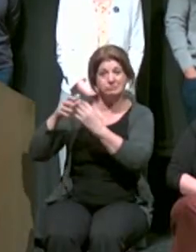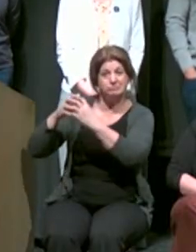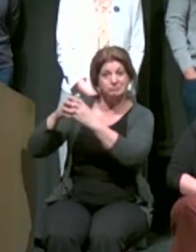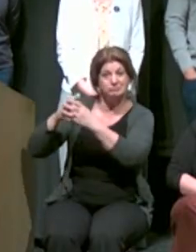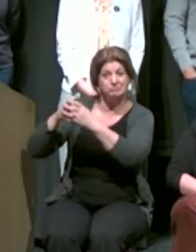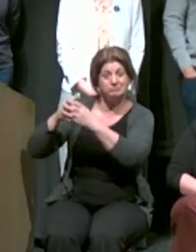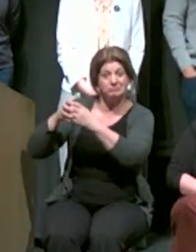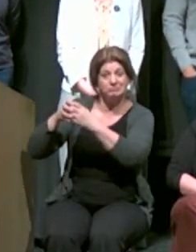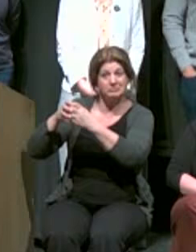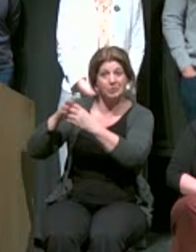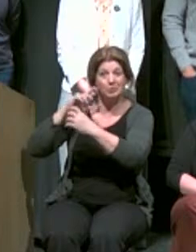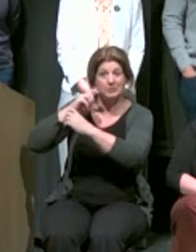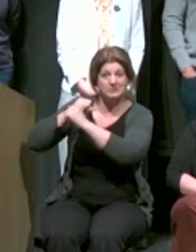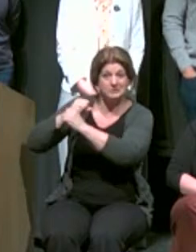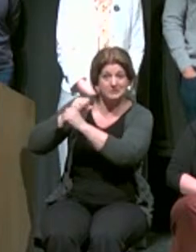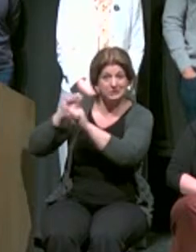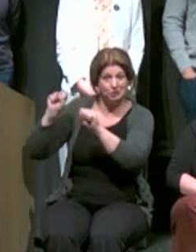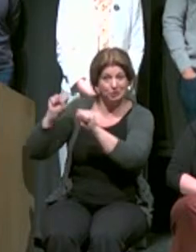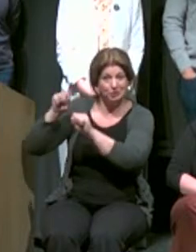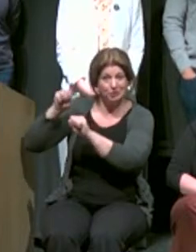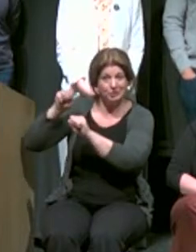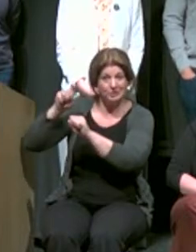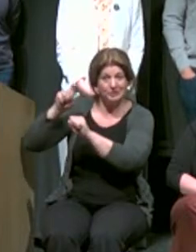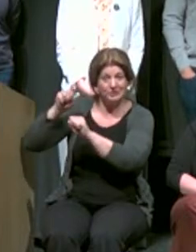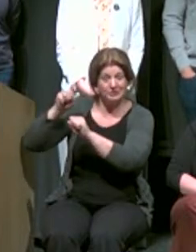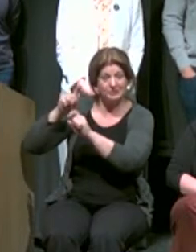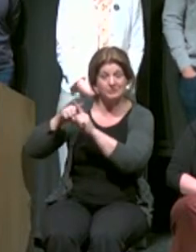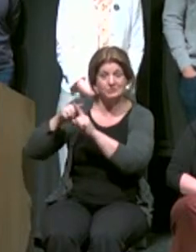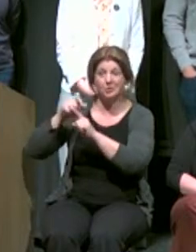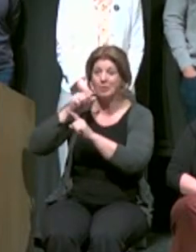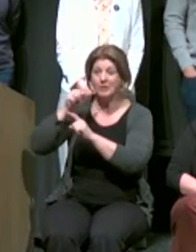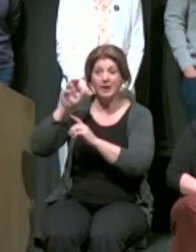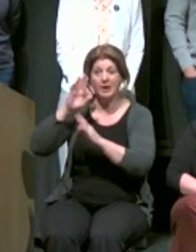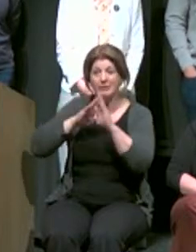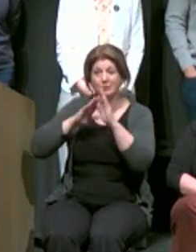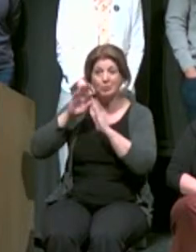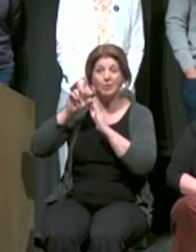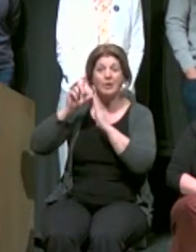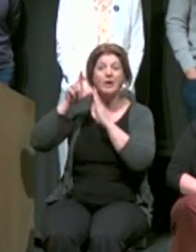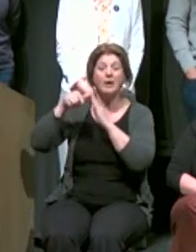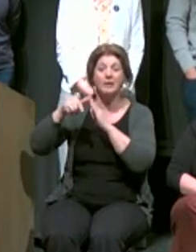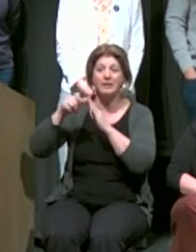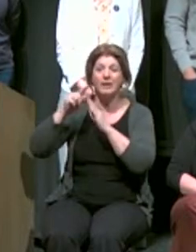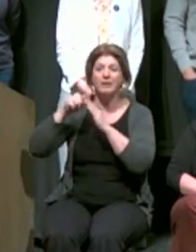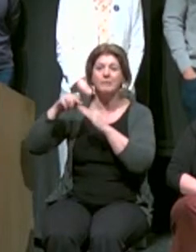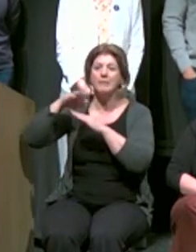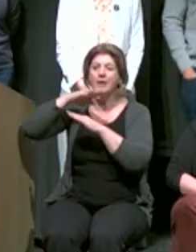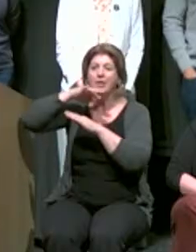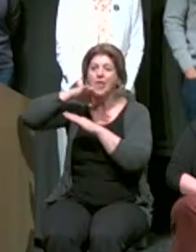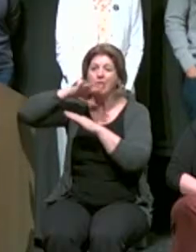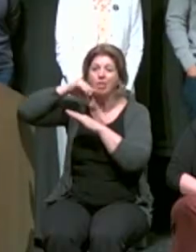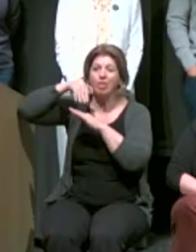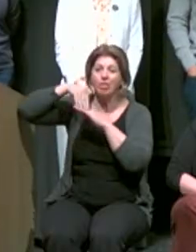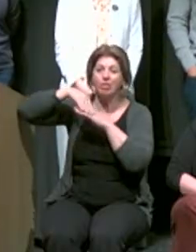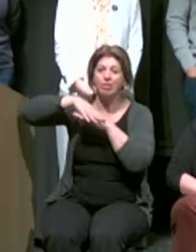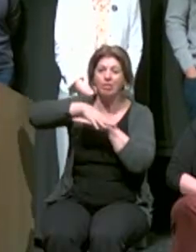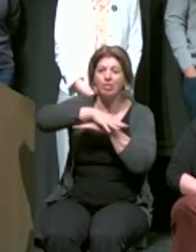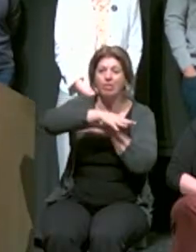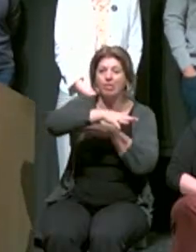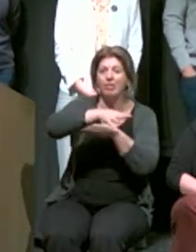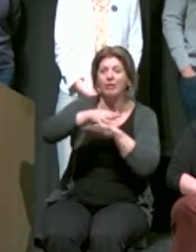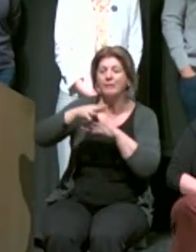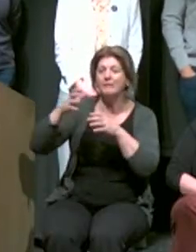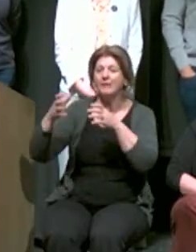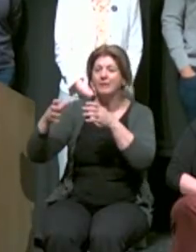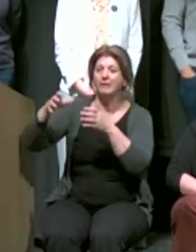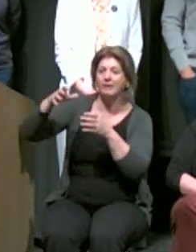that storage is so that we will not have to worry about contamination because of